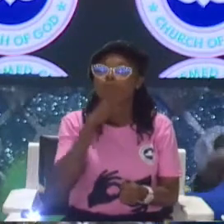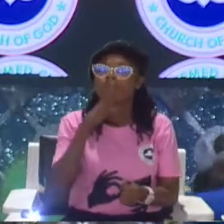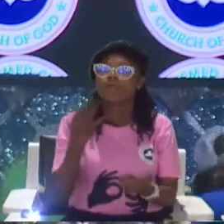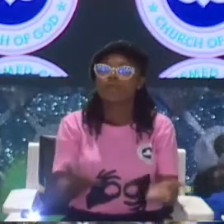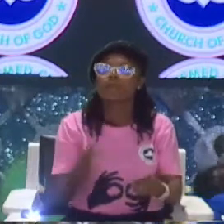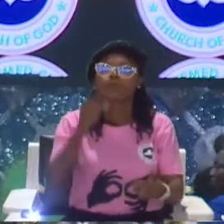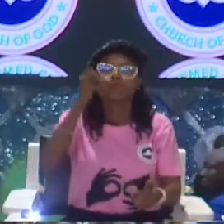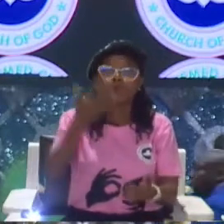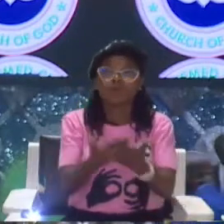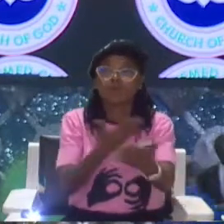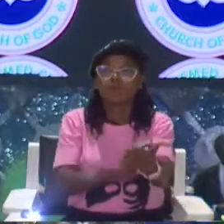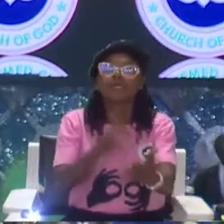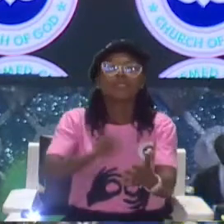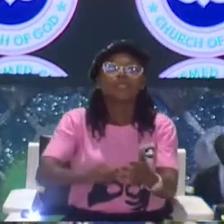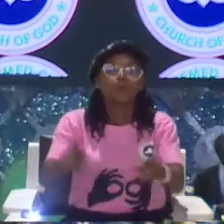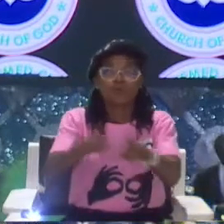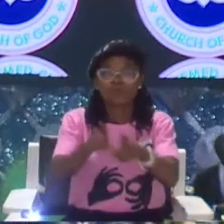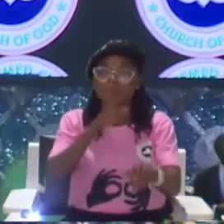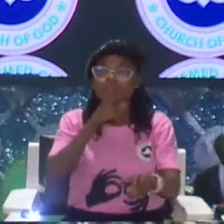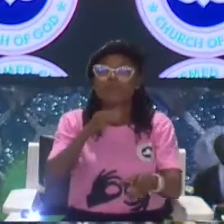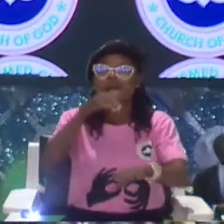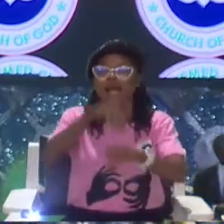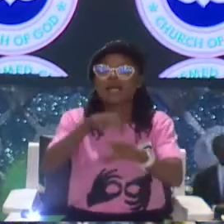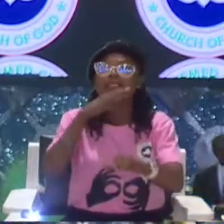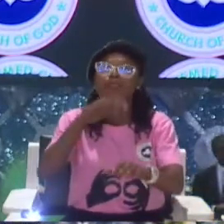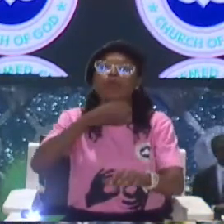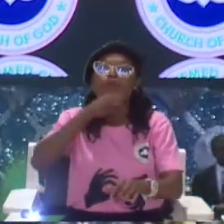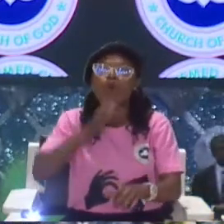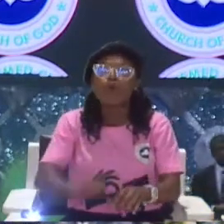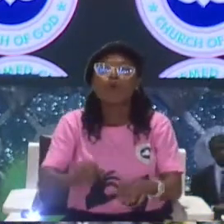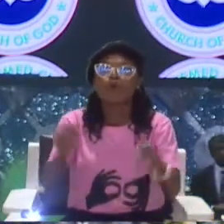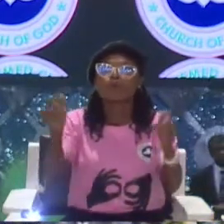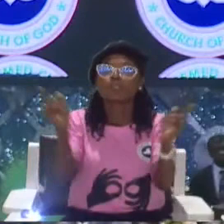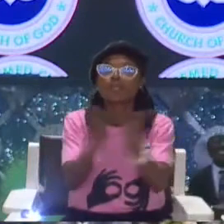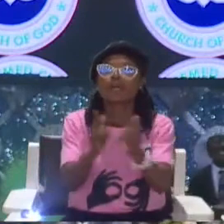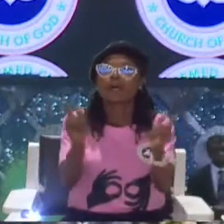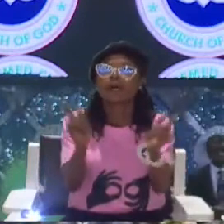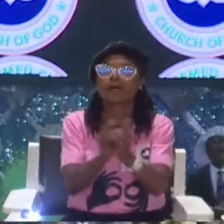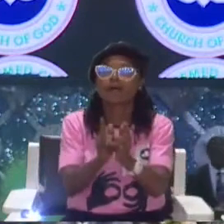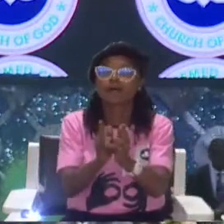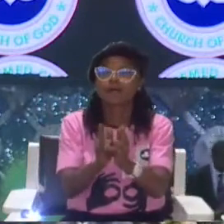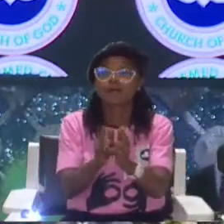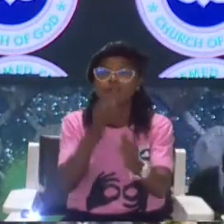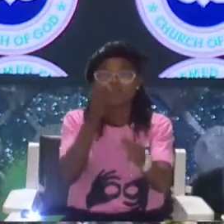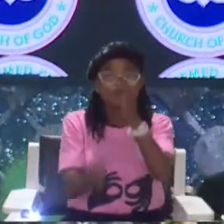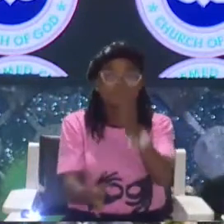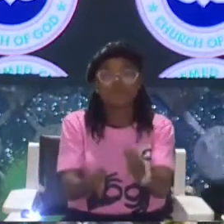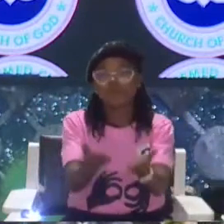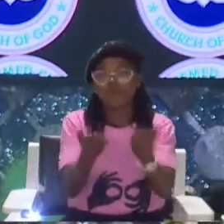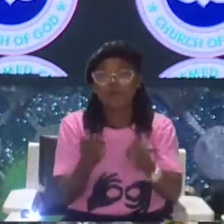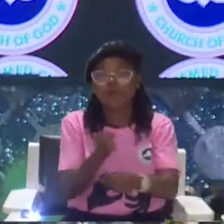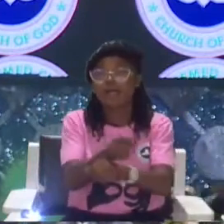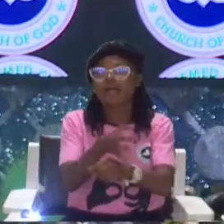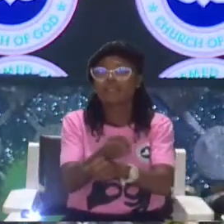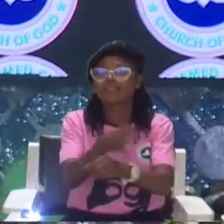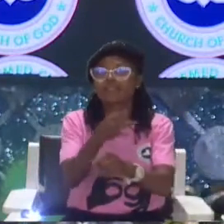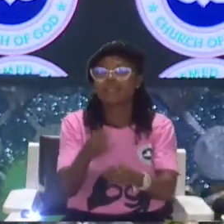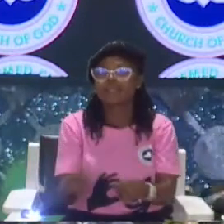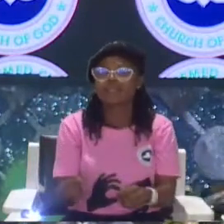also be at the old auditorium. Wọ́n wà nínú gbọ̀ngàn tàtijọ́ náà. If you want counseling, you